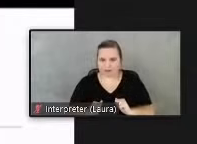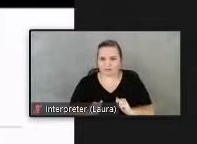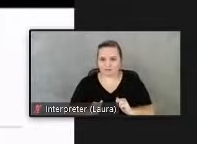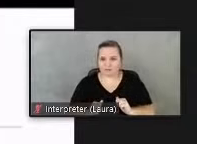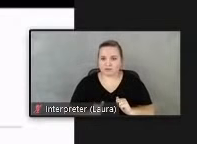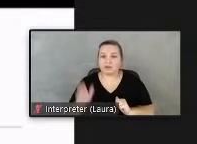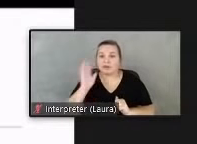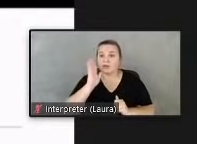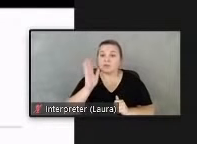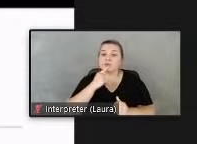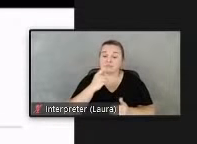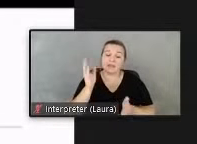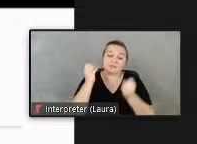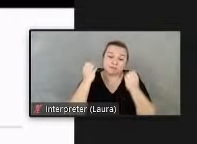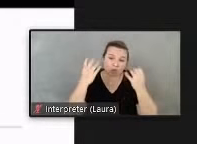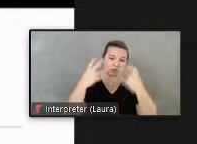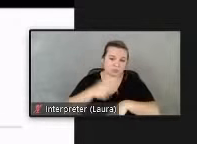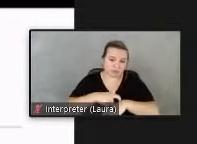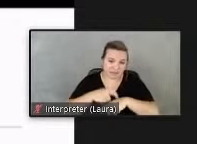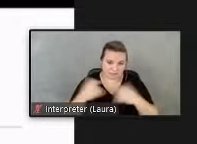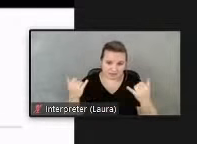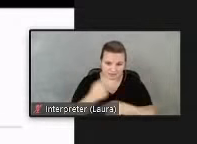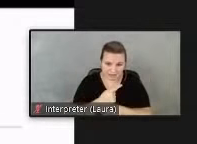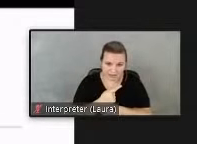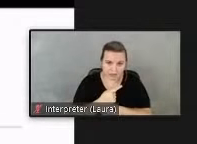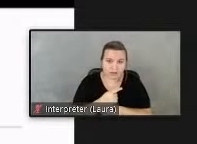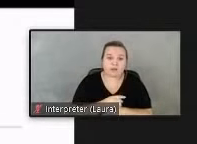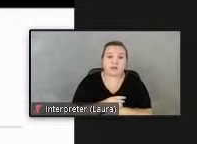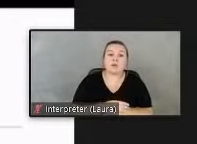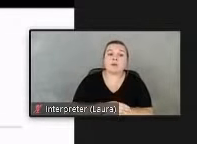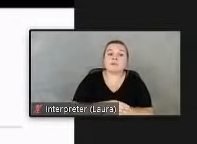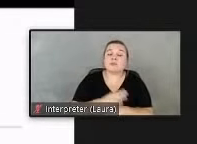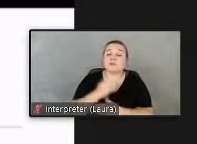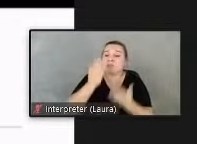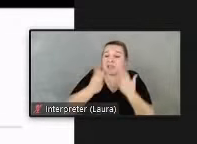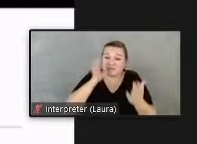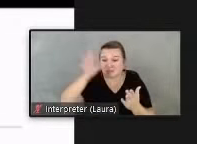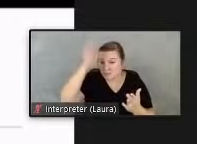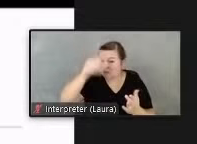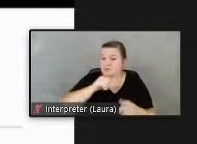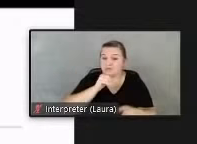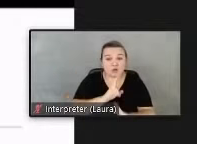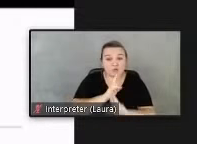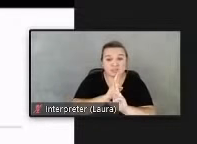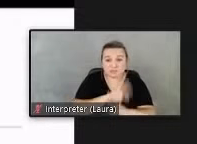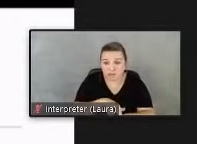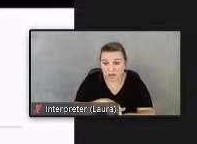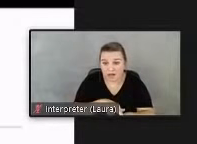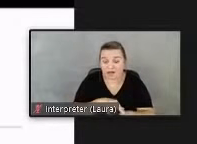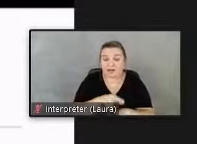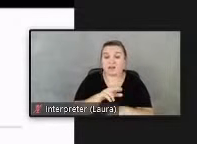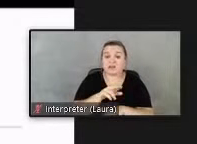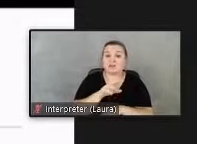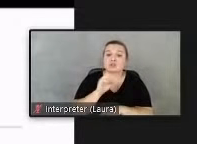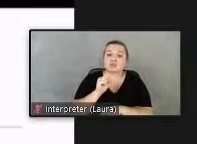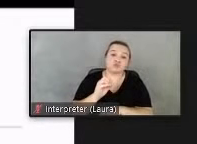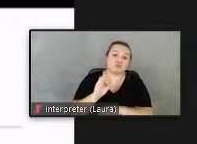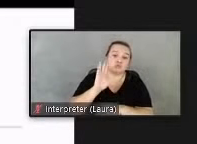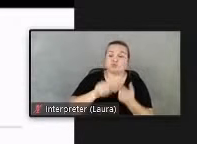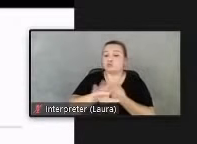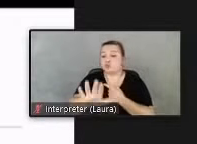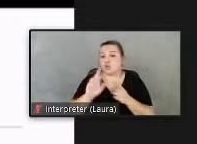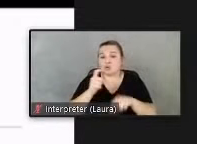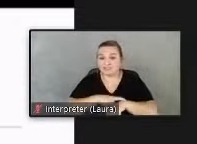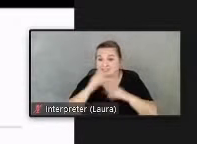multiple times through the course of the morning, is maybe the parents don't respond to that you have a scheduled session. Doesn't mean you should